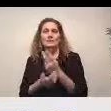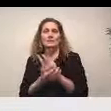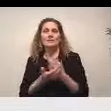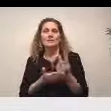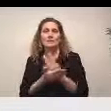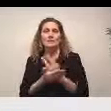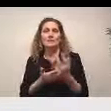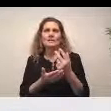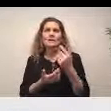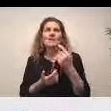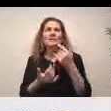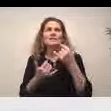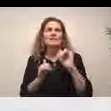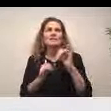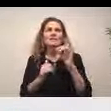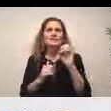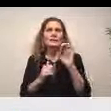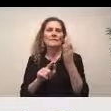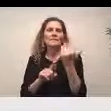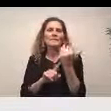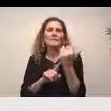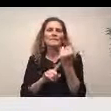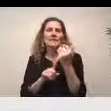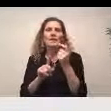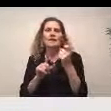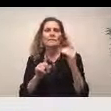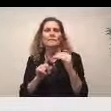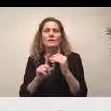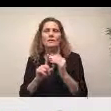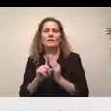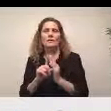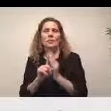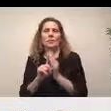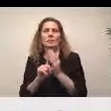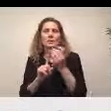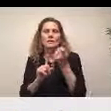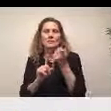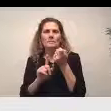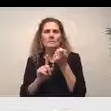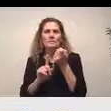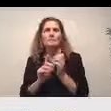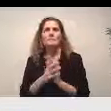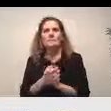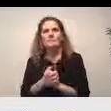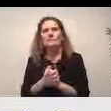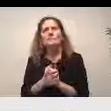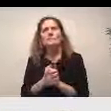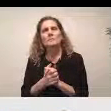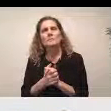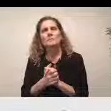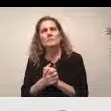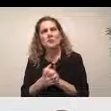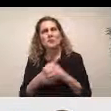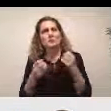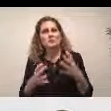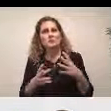the last week. We see it as a little blip and a downward trend. So overall, there's a lot of things that we can look at this to be